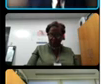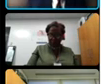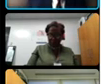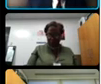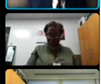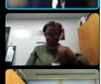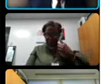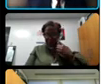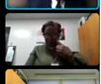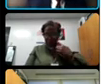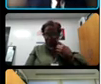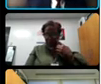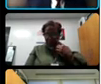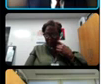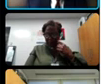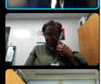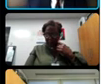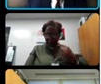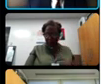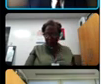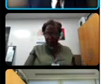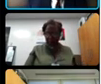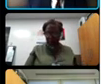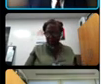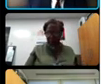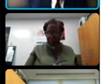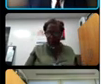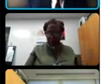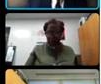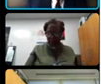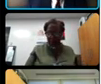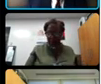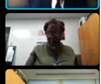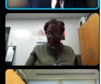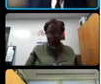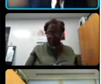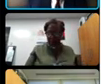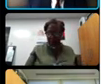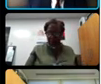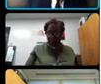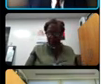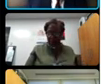organizations, and all of our networks that are connected to students and families.